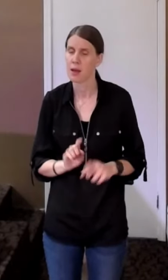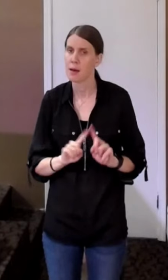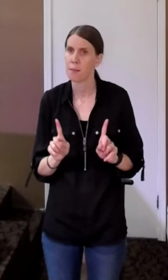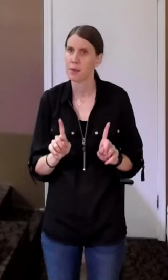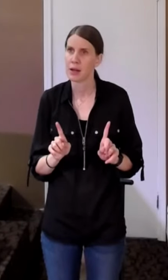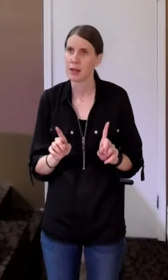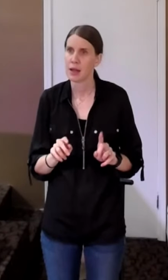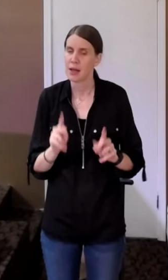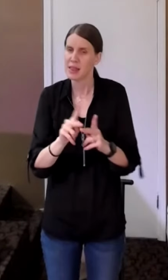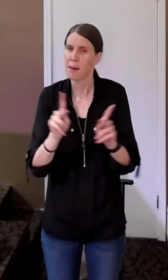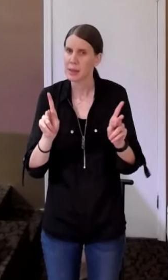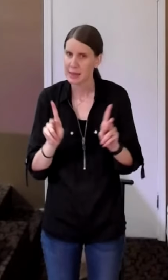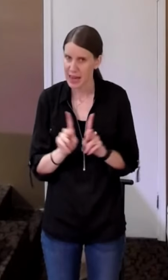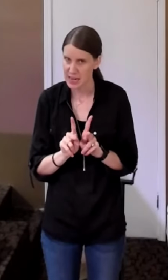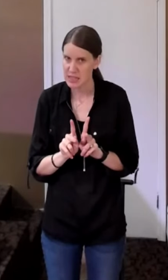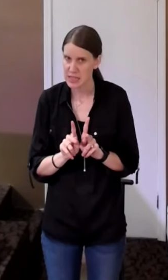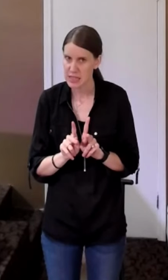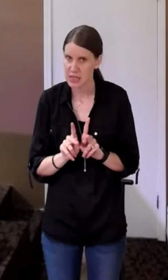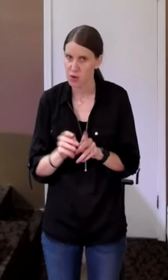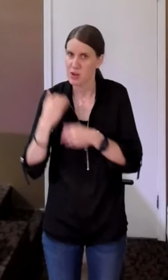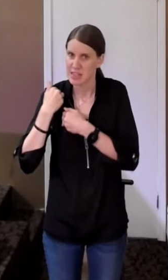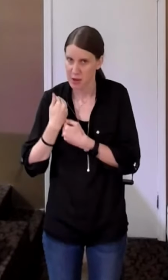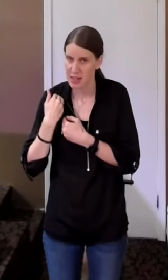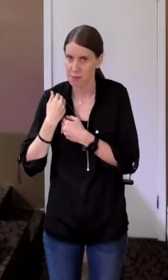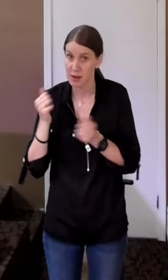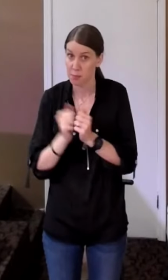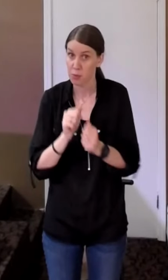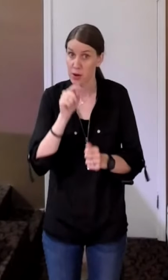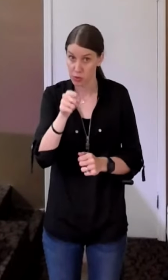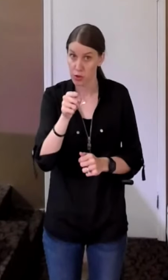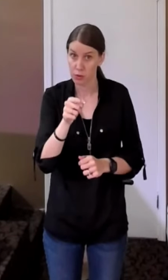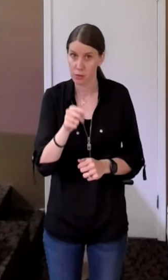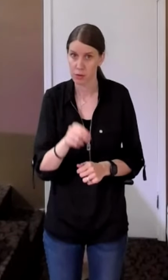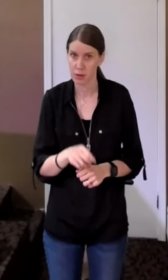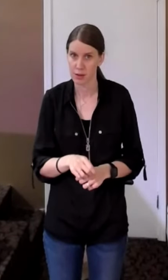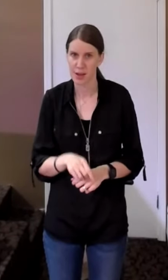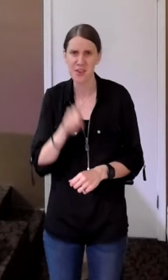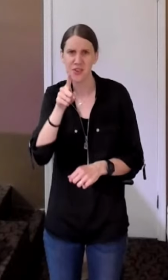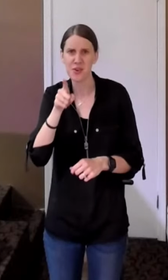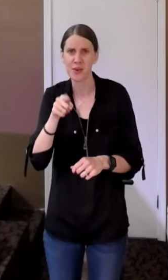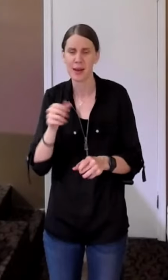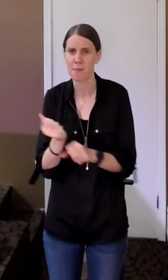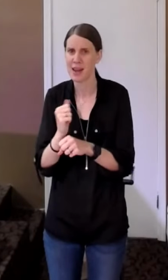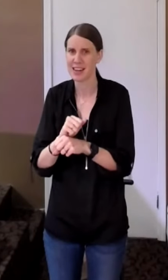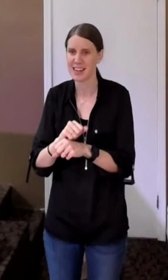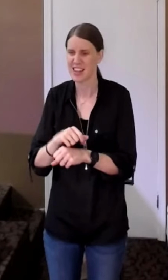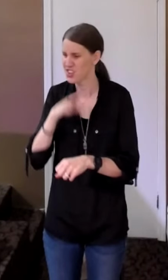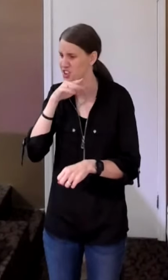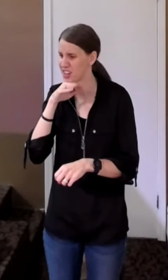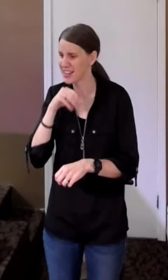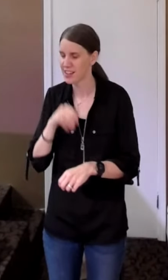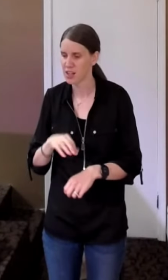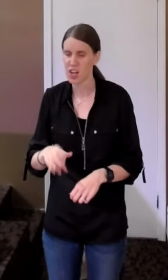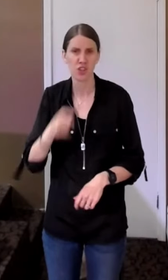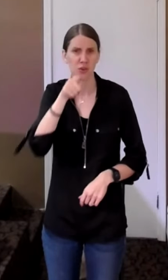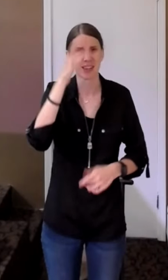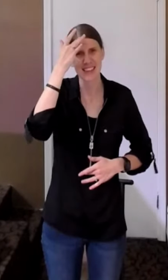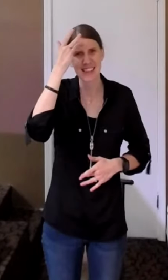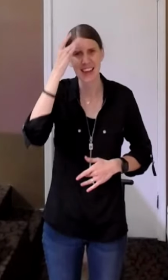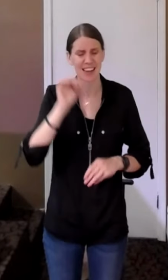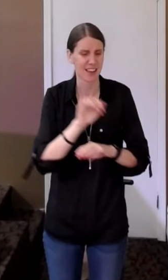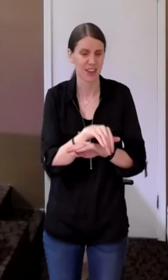That position of being there for you, when you're the one making everything dirty, when you're throwing up in the middle of the night and somebody's